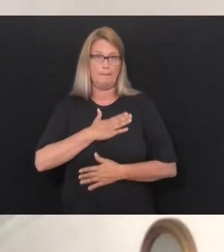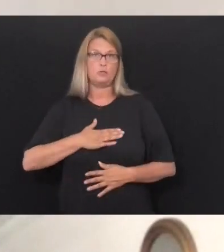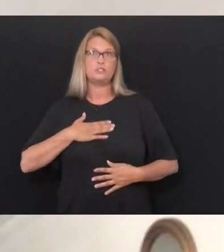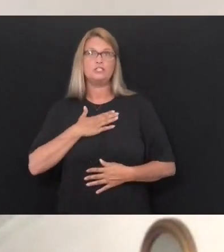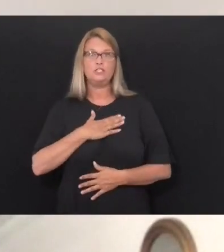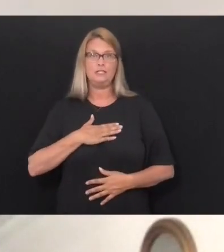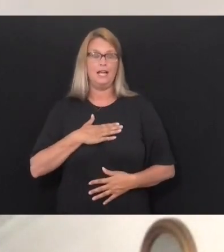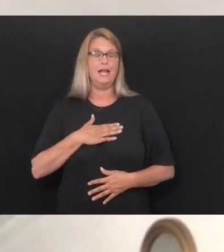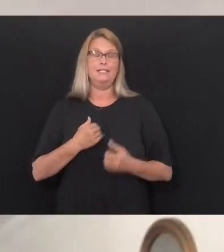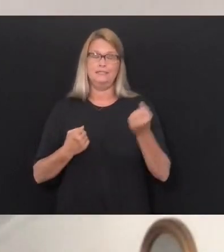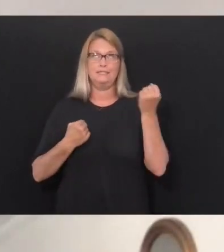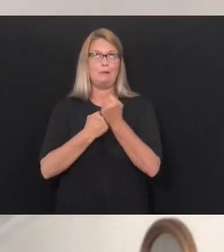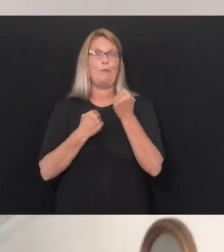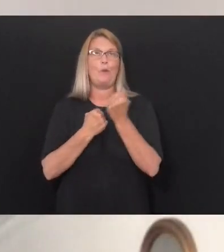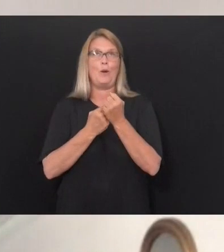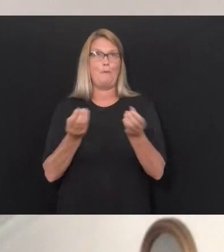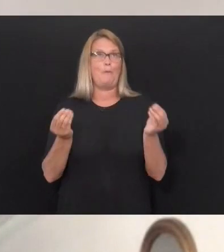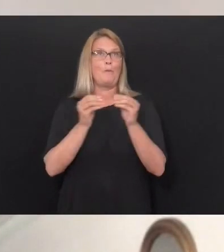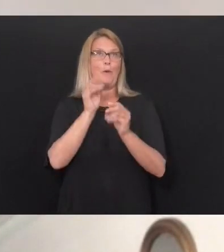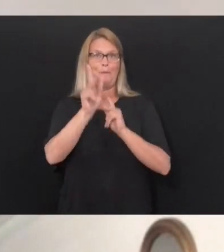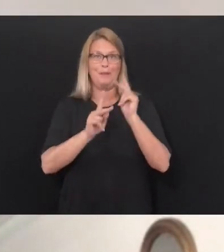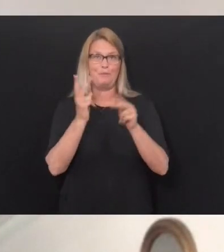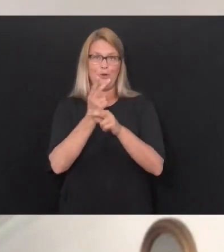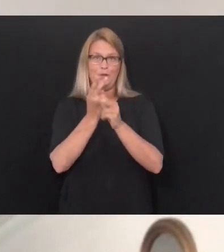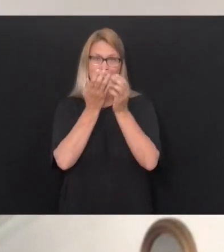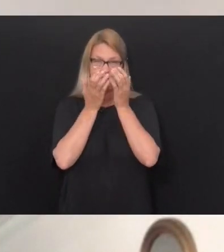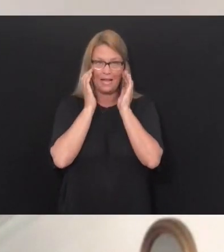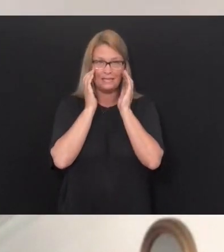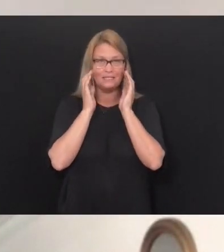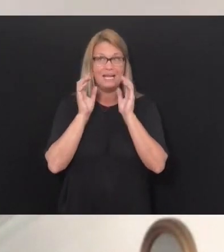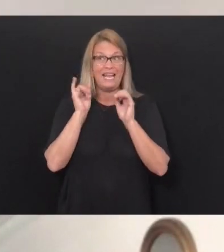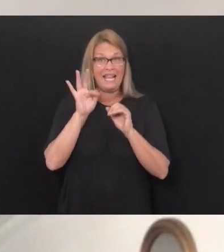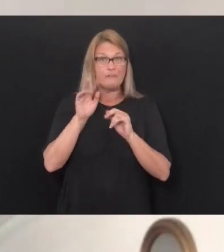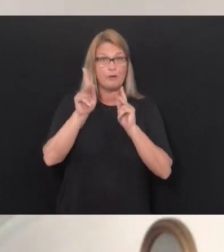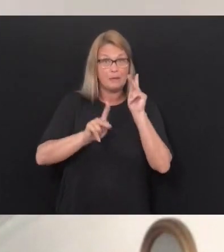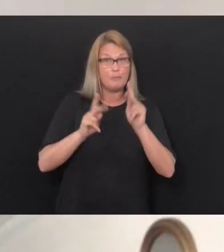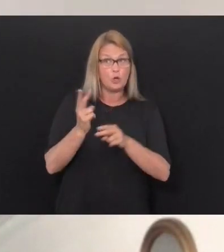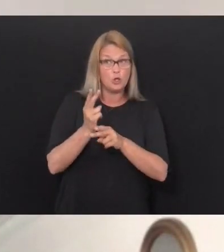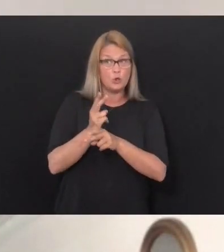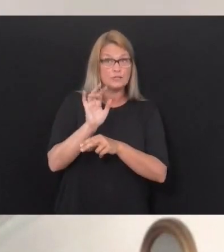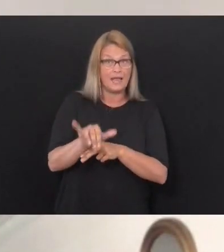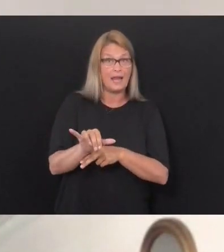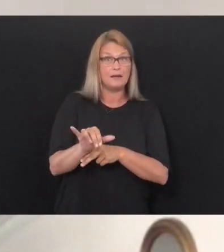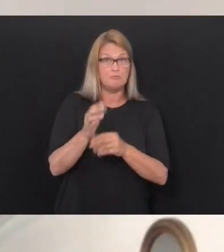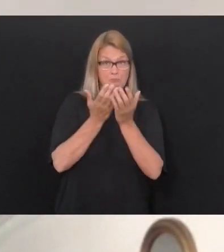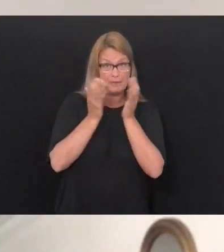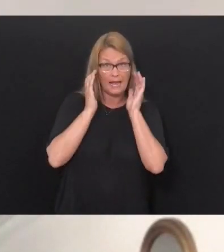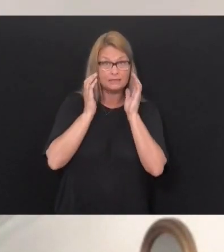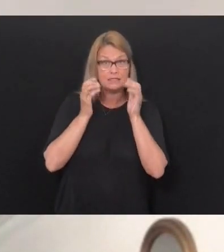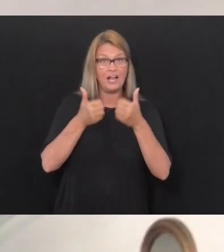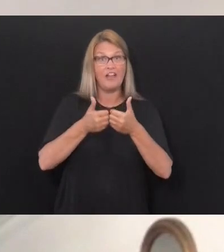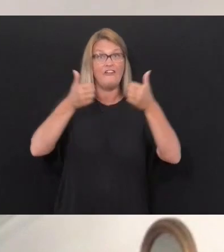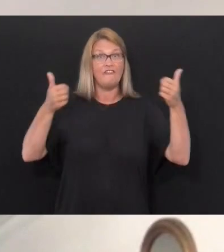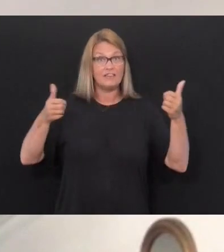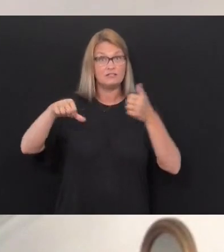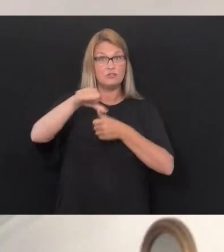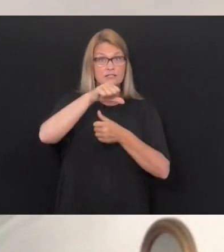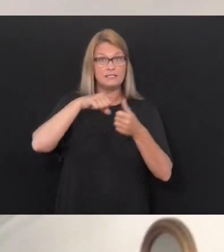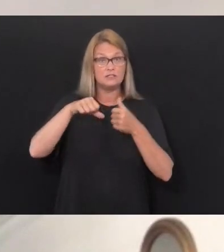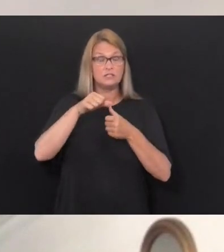Hi, everyone. Amanda Barron with WSAZ. I just want to get some clarification on businesses, licenses being